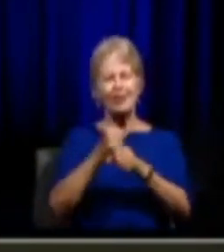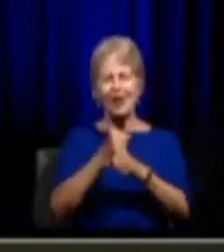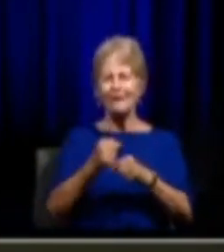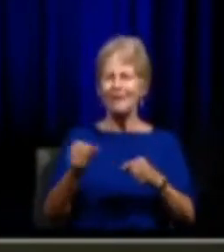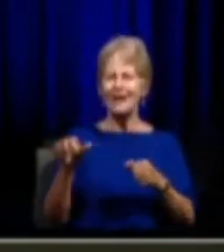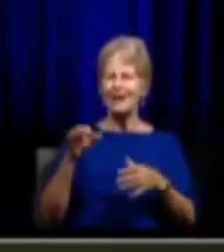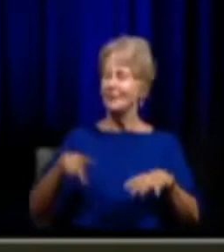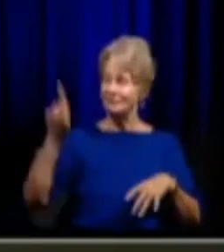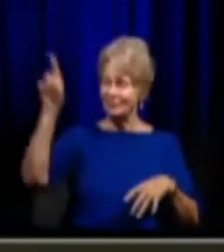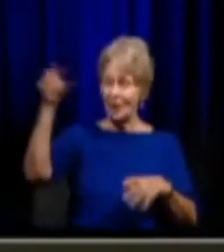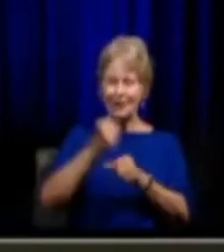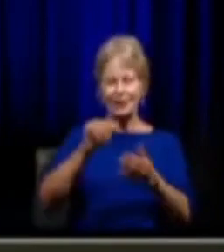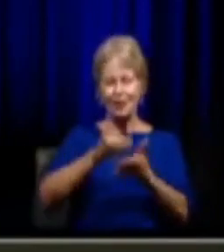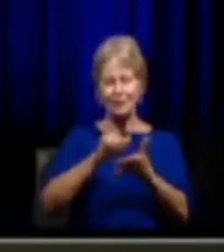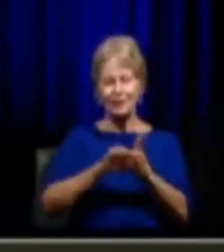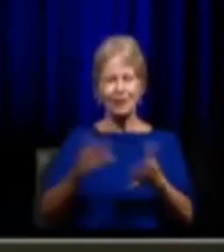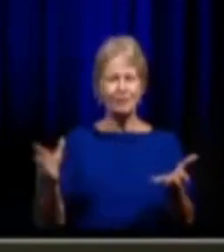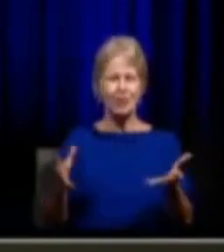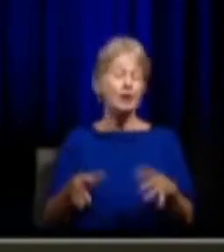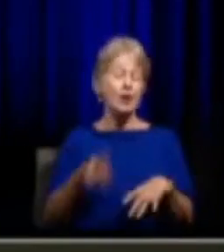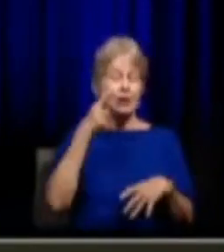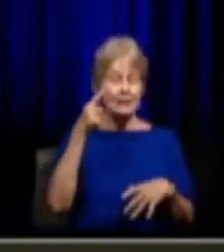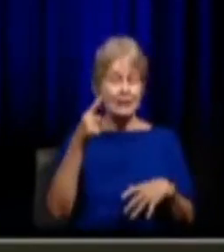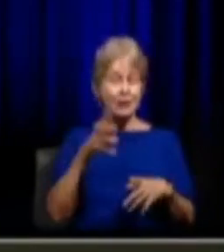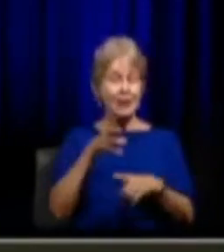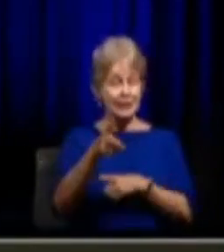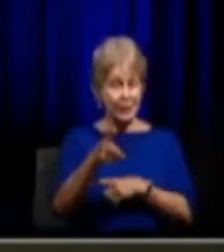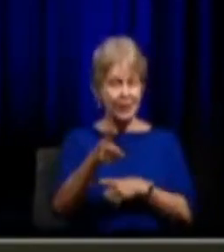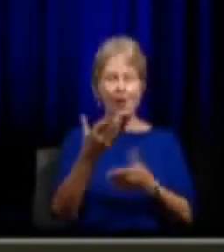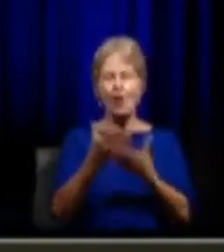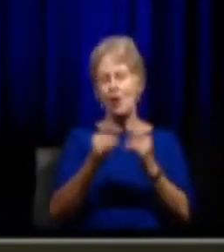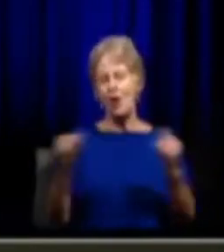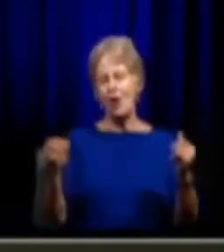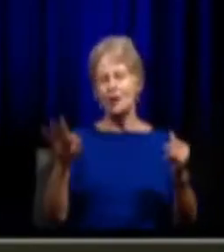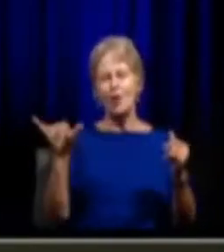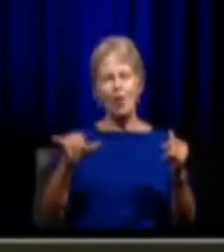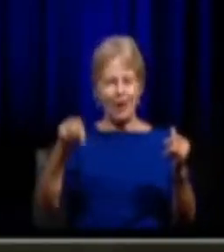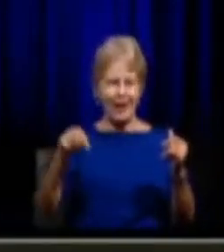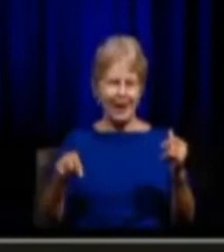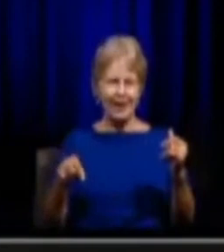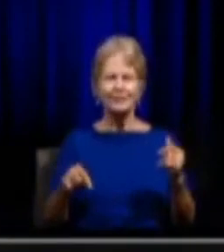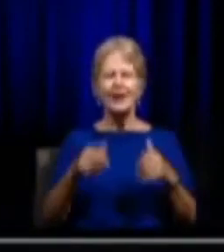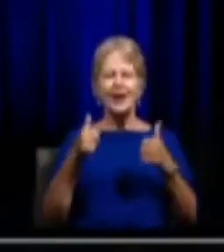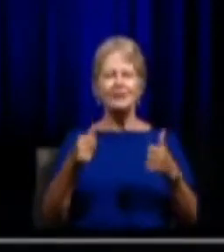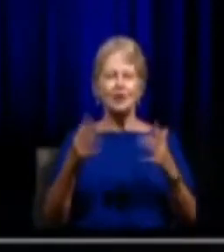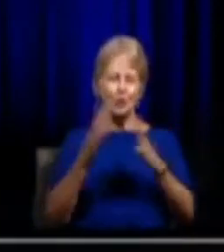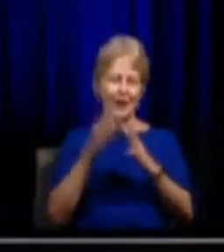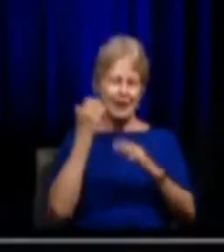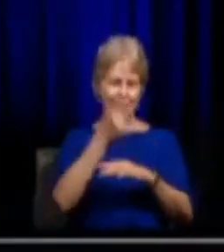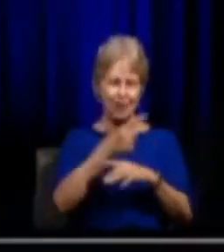home, we'd love to see you here next week or see you online. Have a great week, everyone. Do life together.